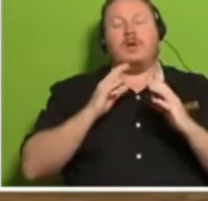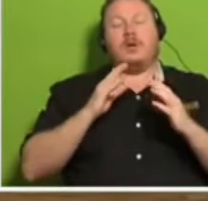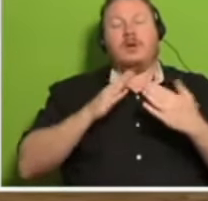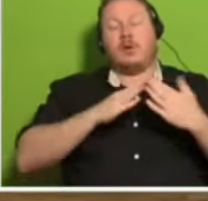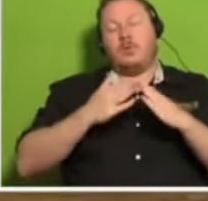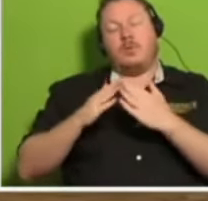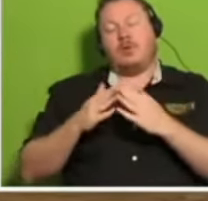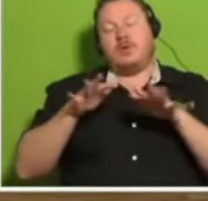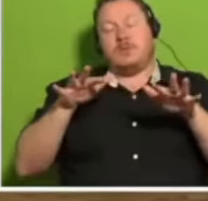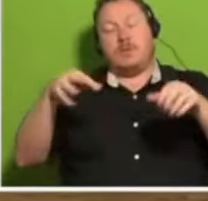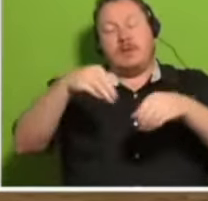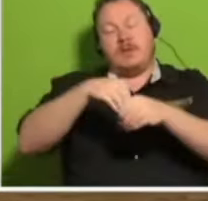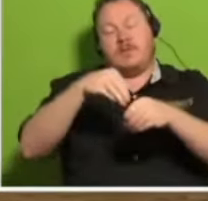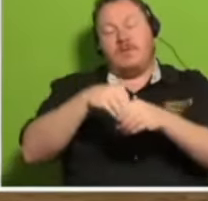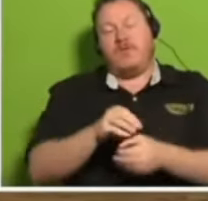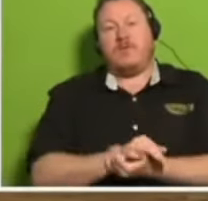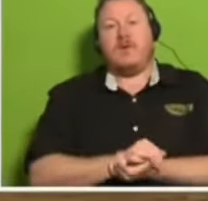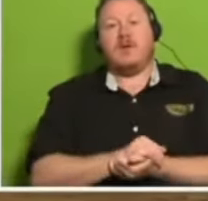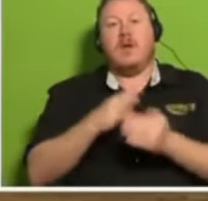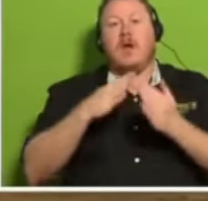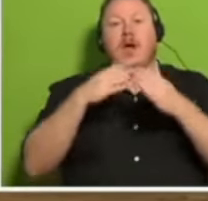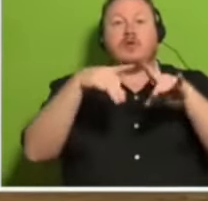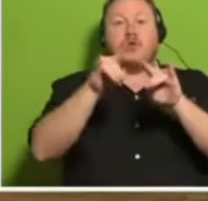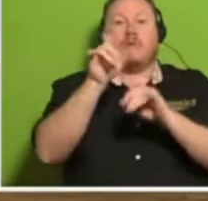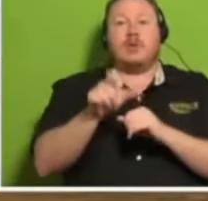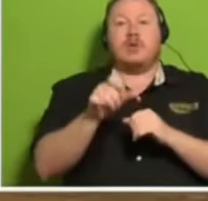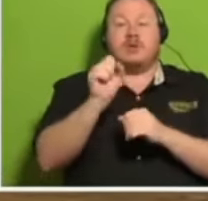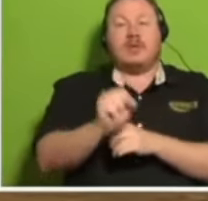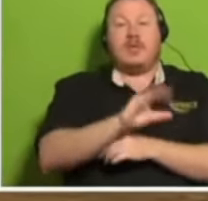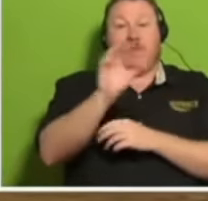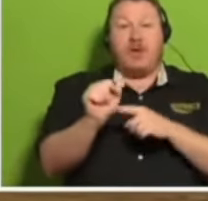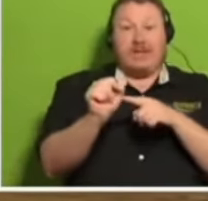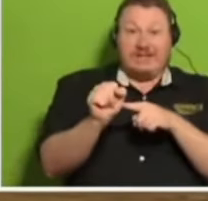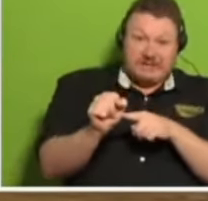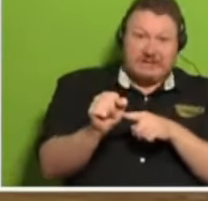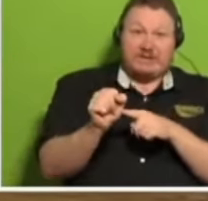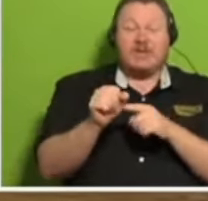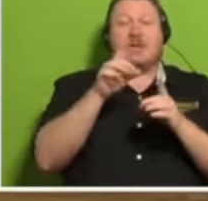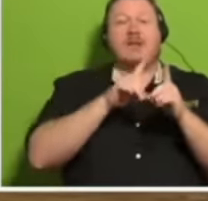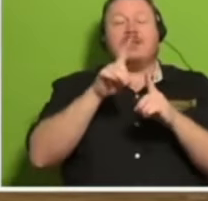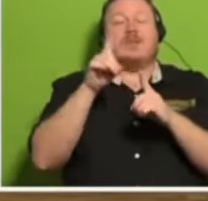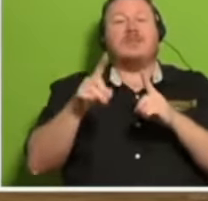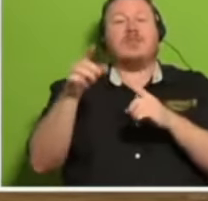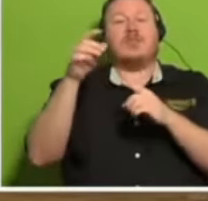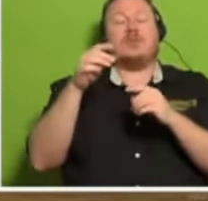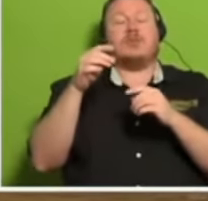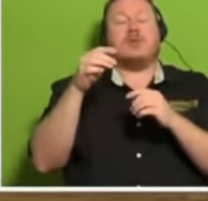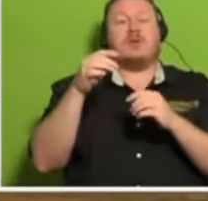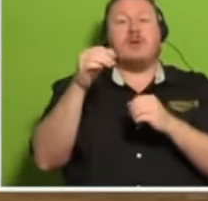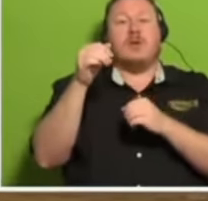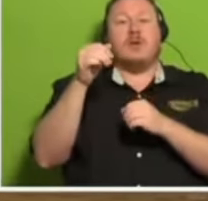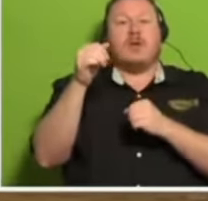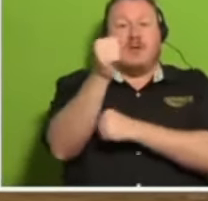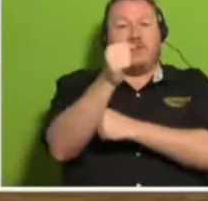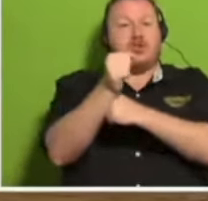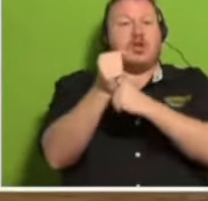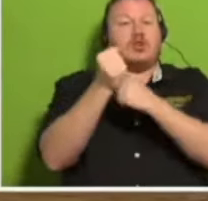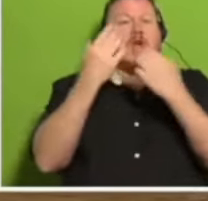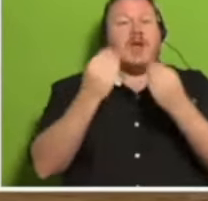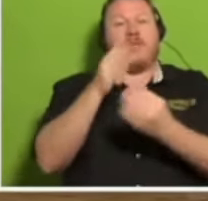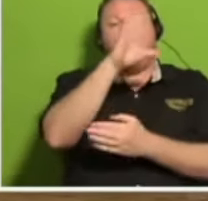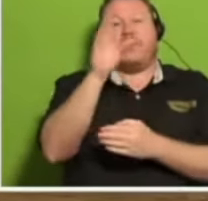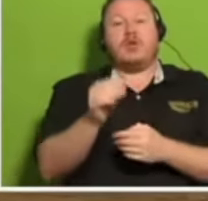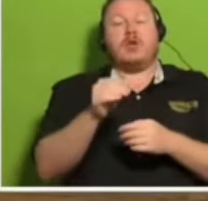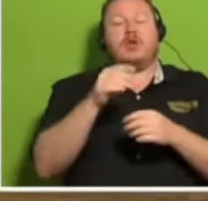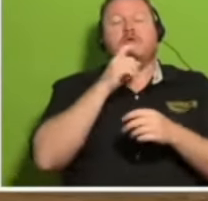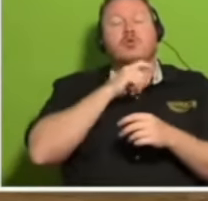stakeholders. House Chairperson, South Africa arguably has the largest digital infrastructure in Africa. We must leverage this